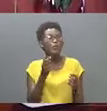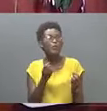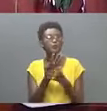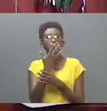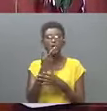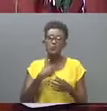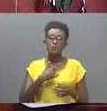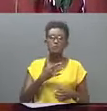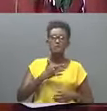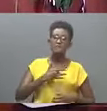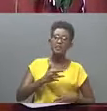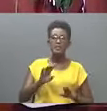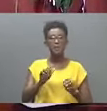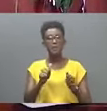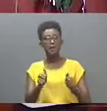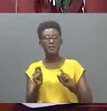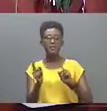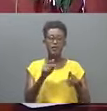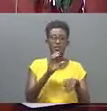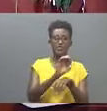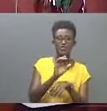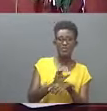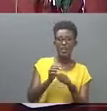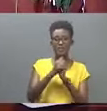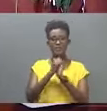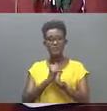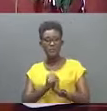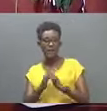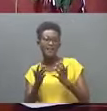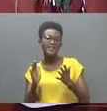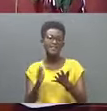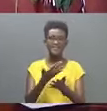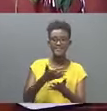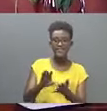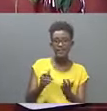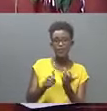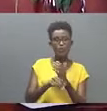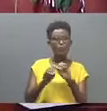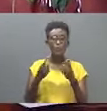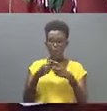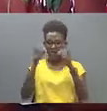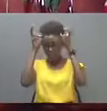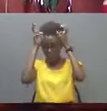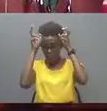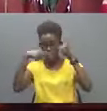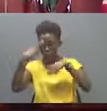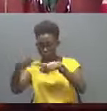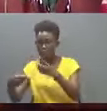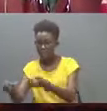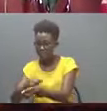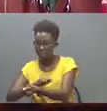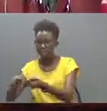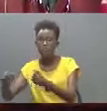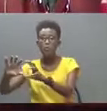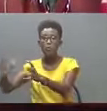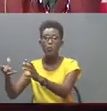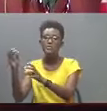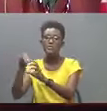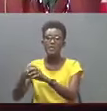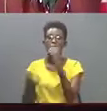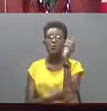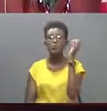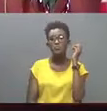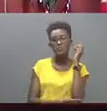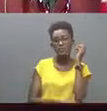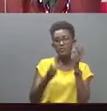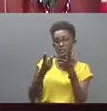We are worshiping. We are singing. But the devil is taking charge of African communities. Satan yatumye to abantu banyuzwe